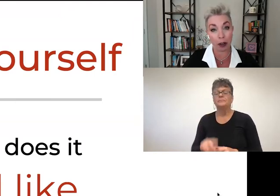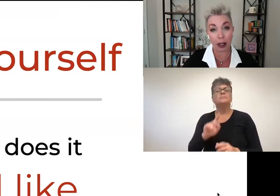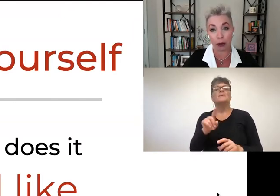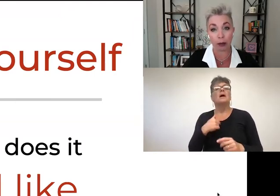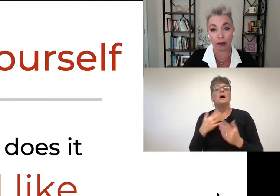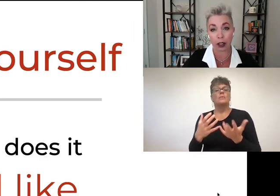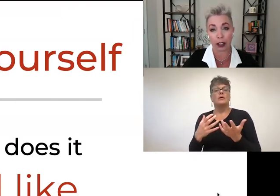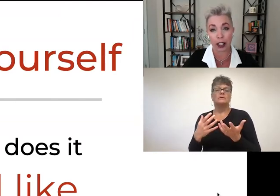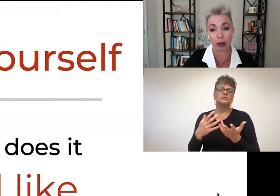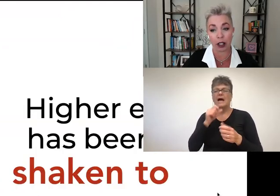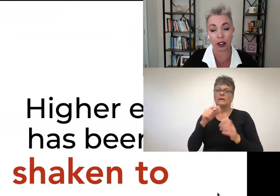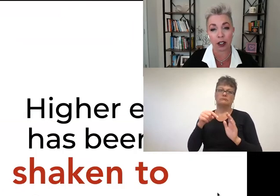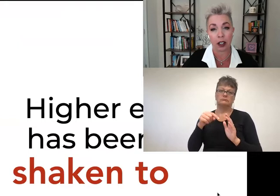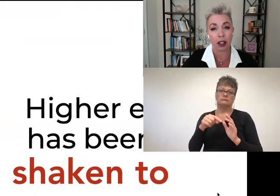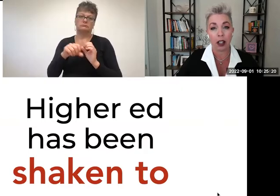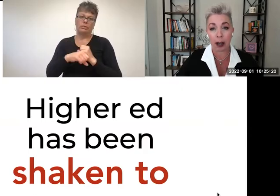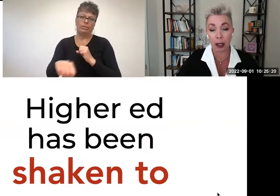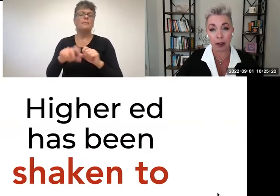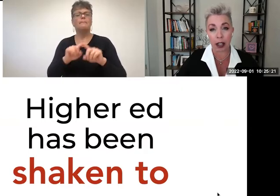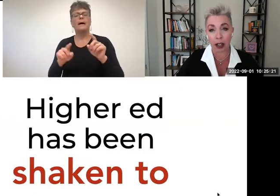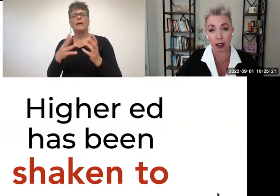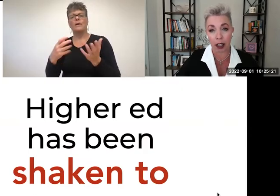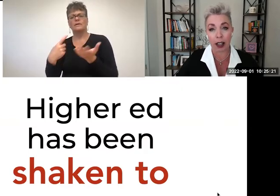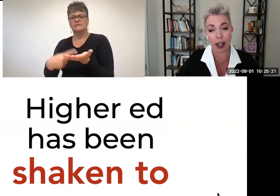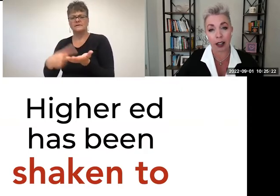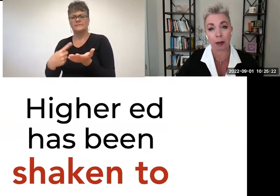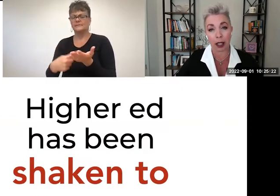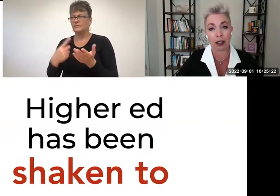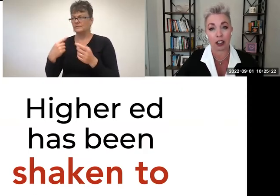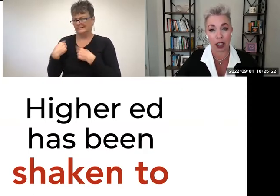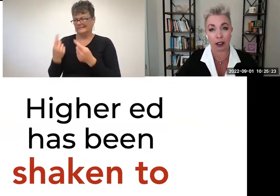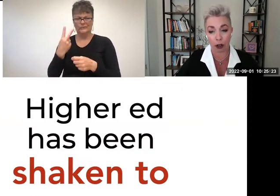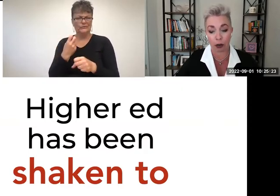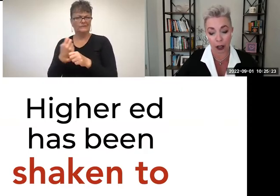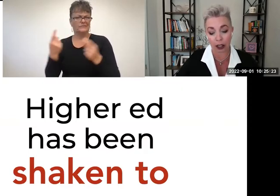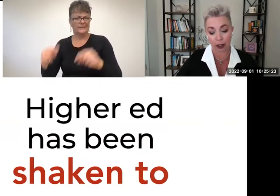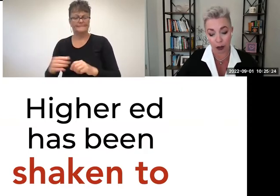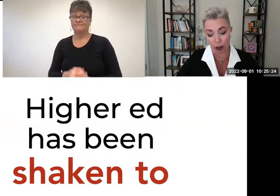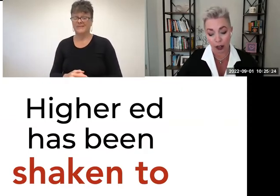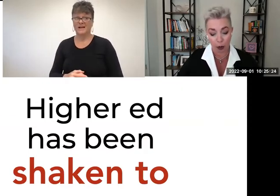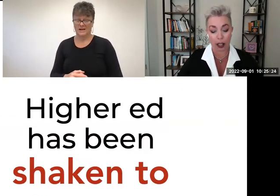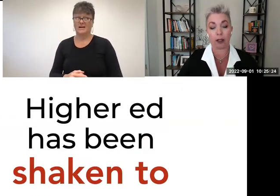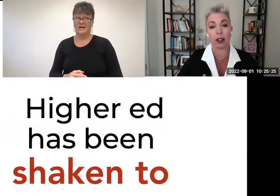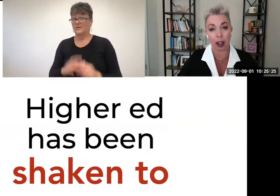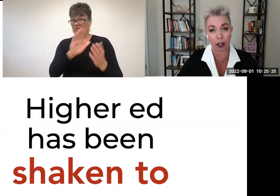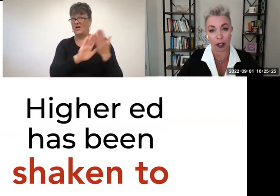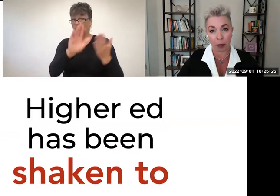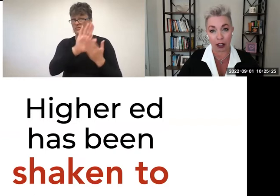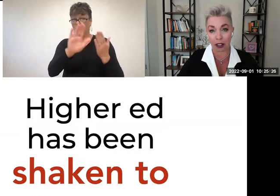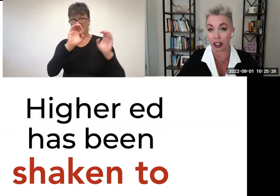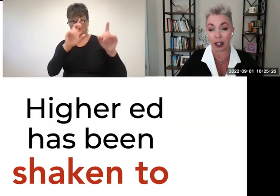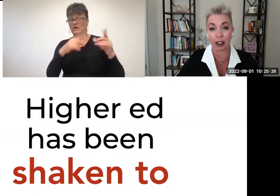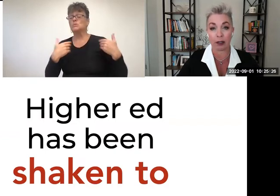on what we've been through in the last few years. I believe that higher ed has been shaken to its core. We have